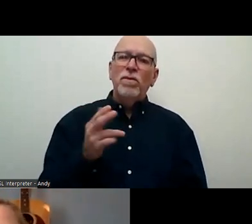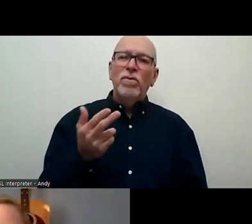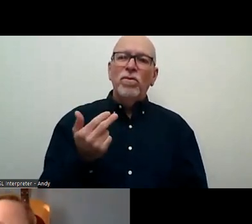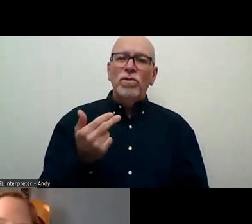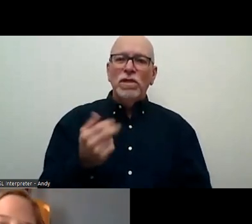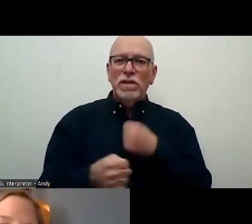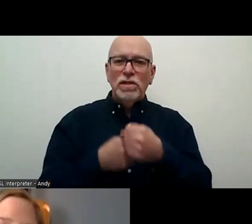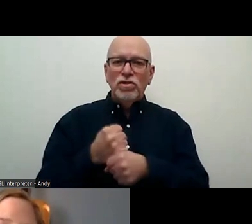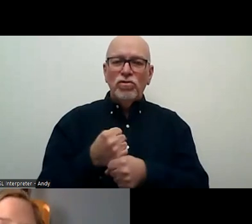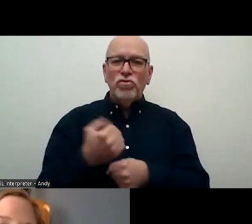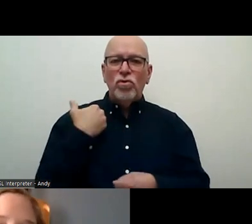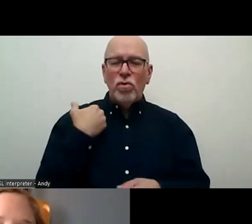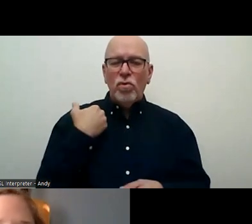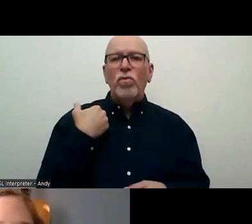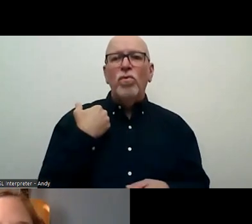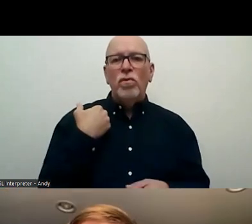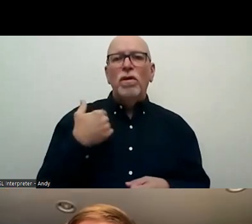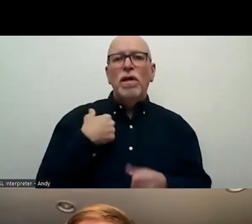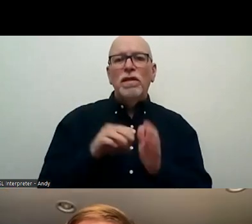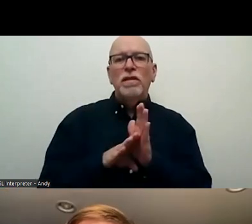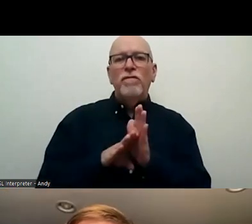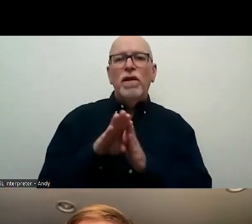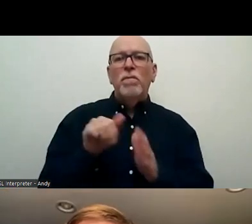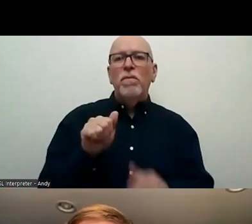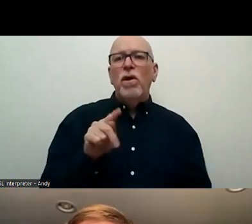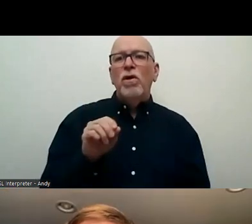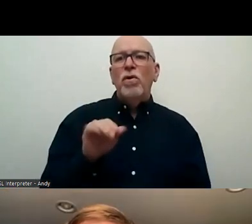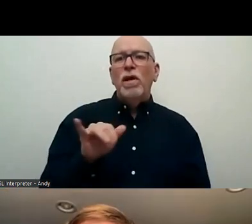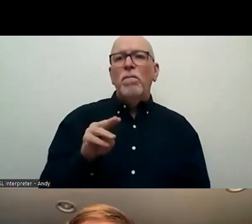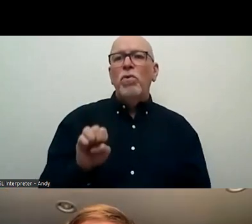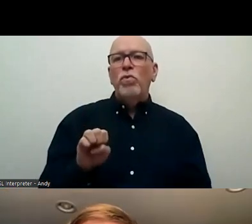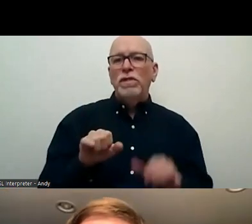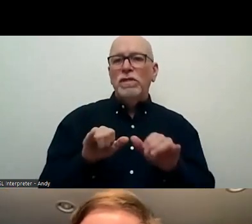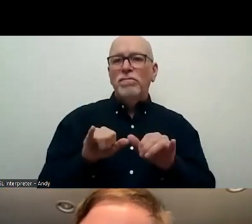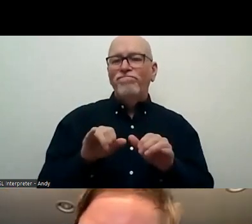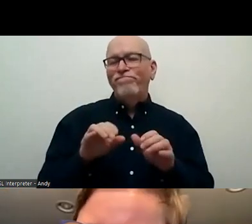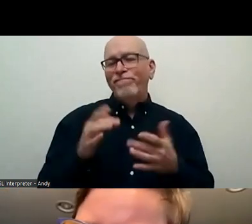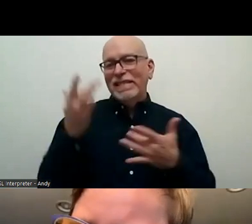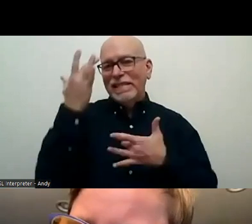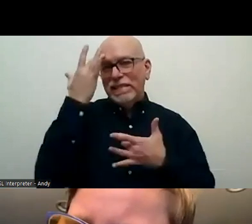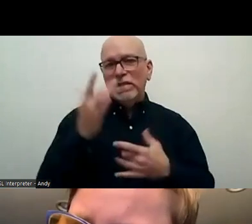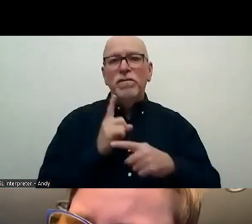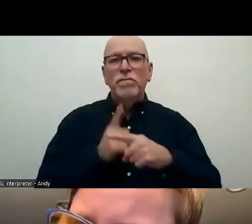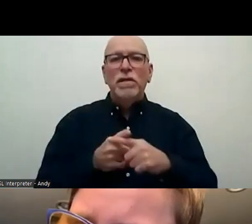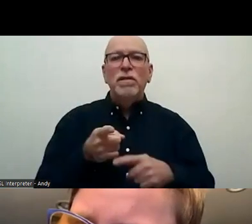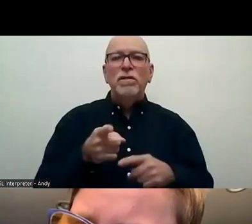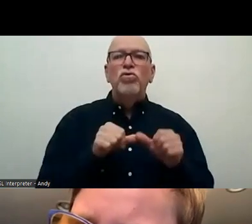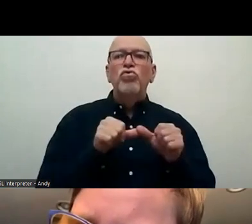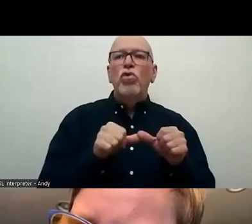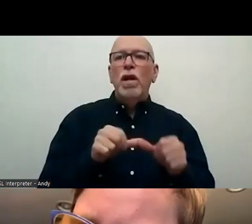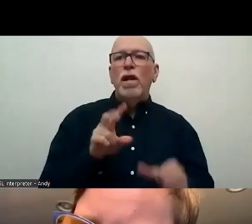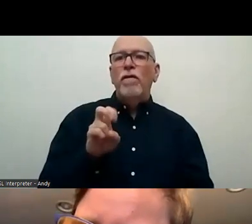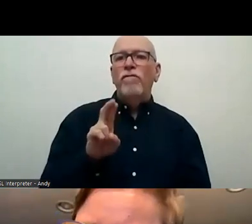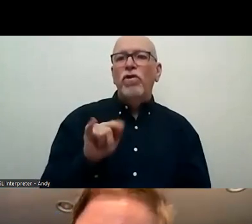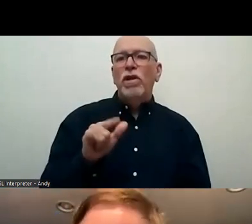years ago i developed an autoimmune disease as well as um chronic vertigo